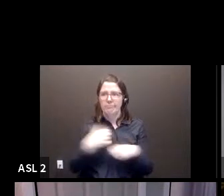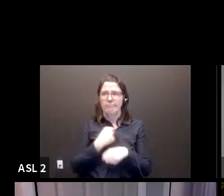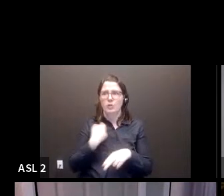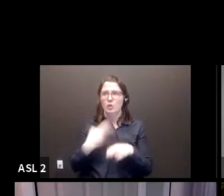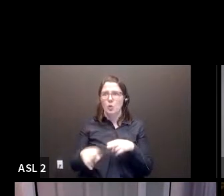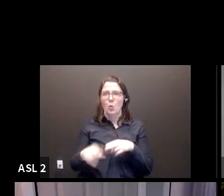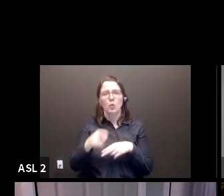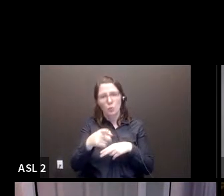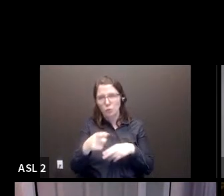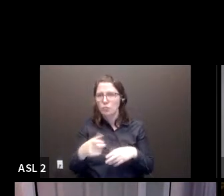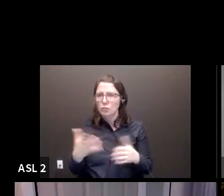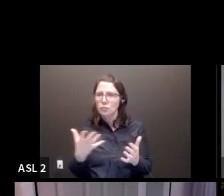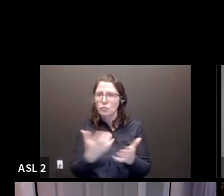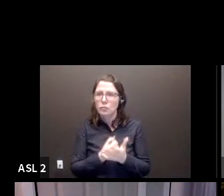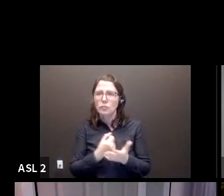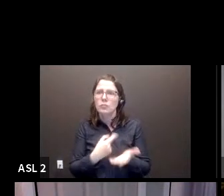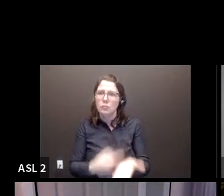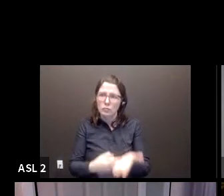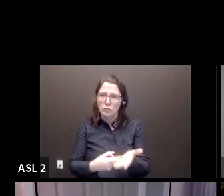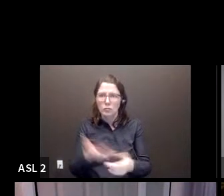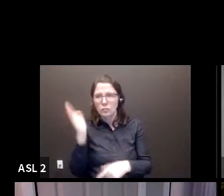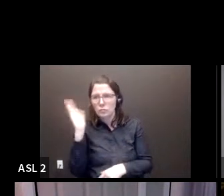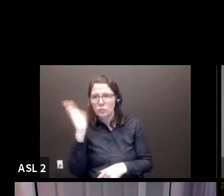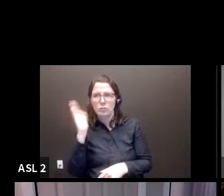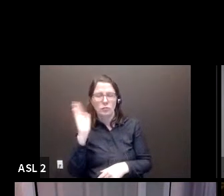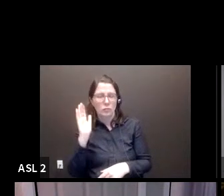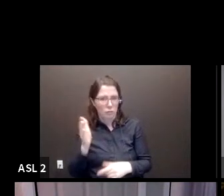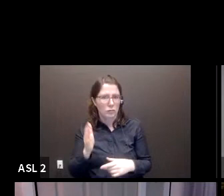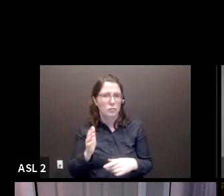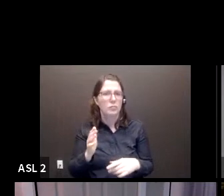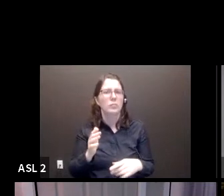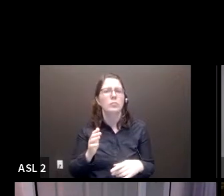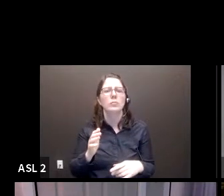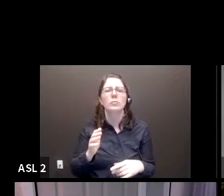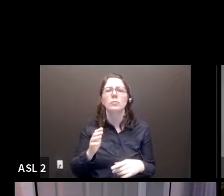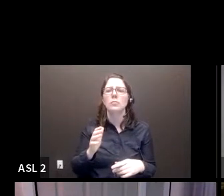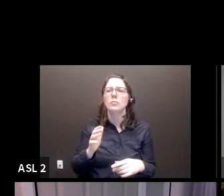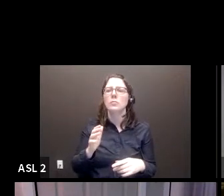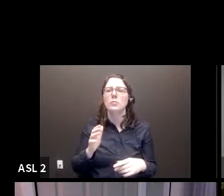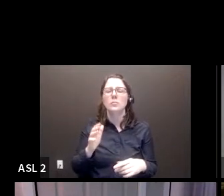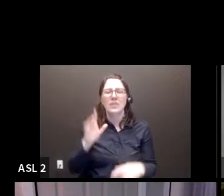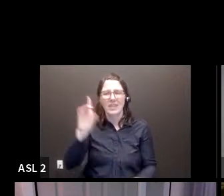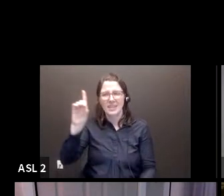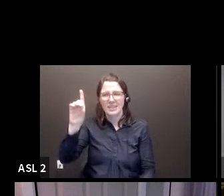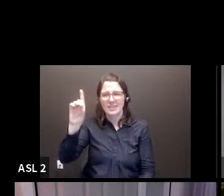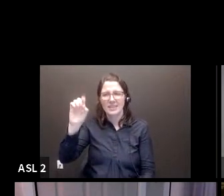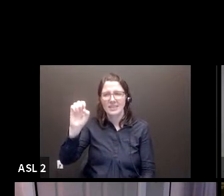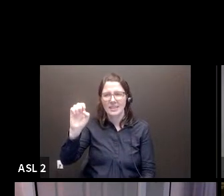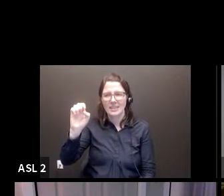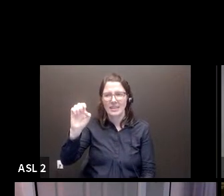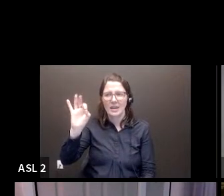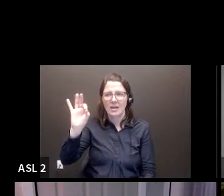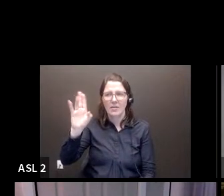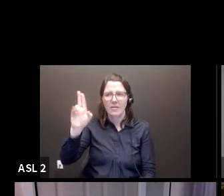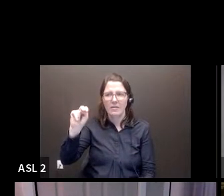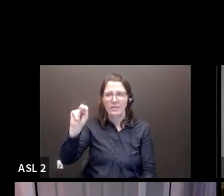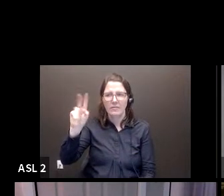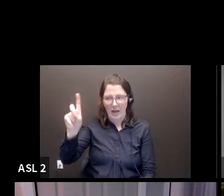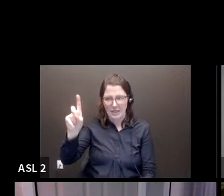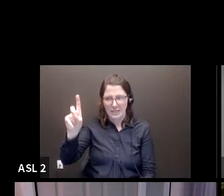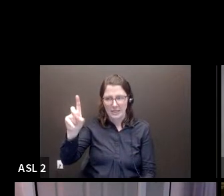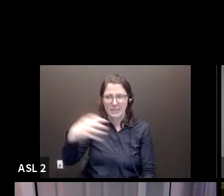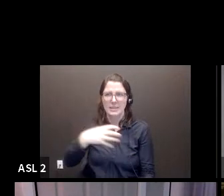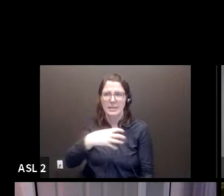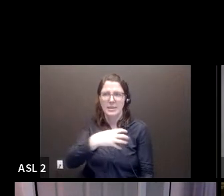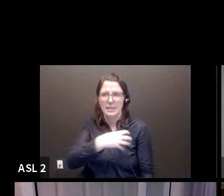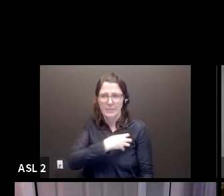um so so what does do you fund mean or how has it impacted the